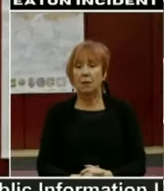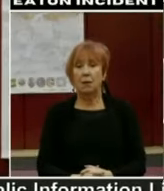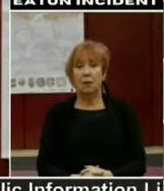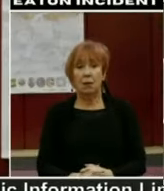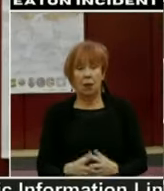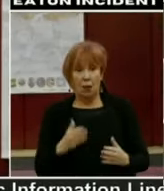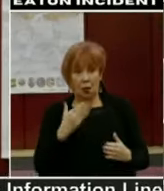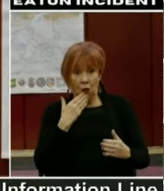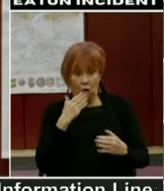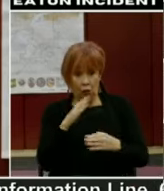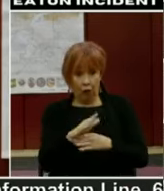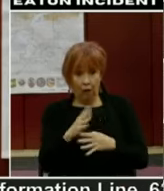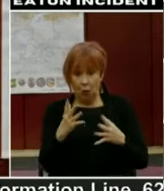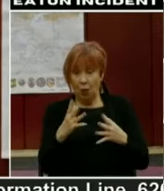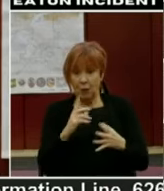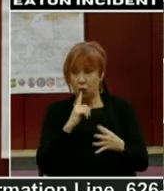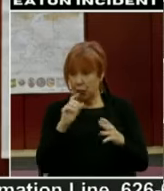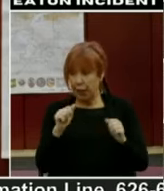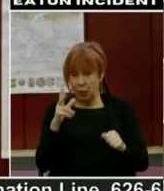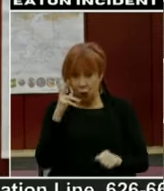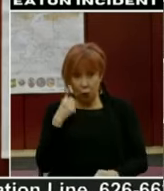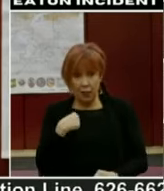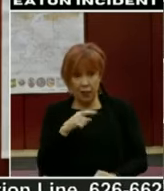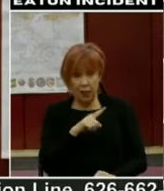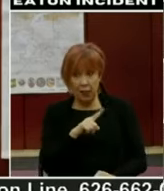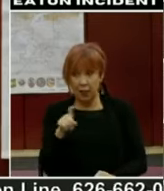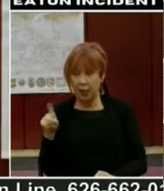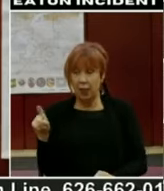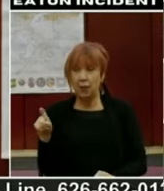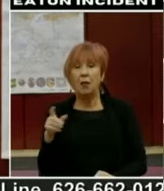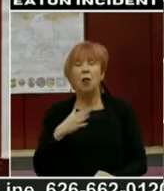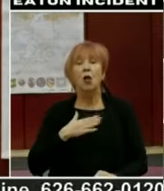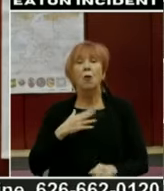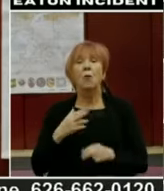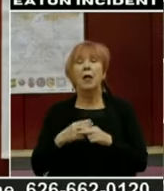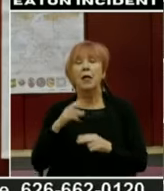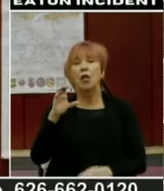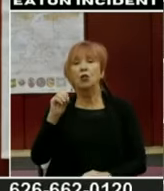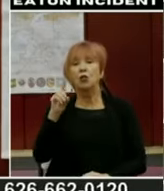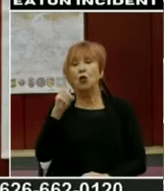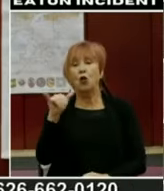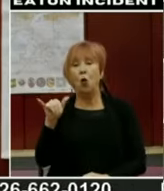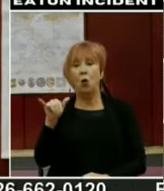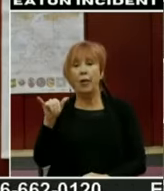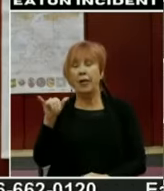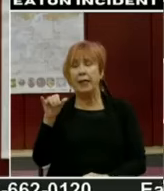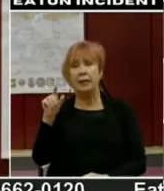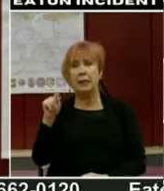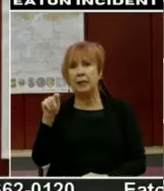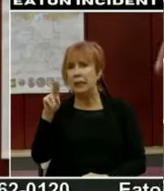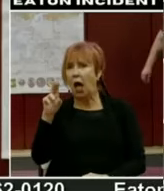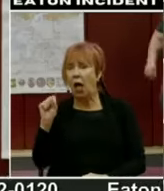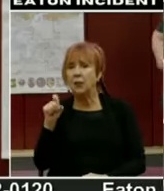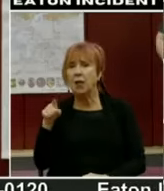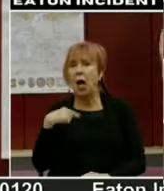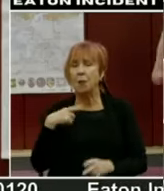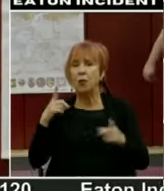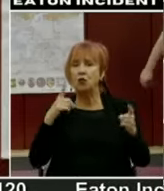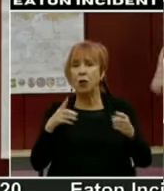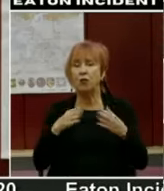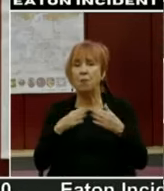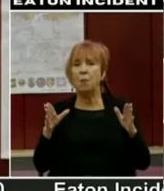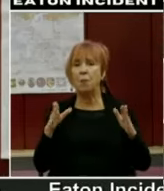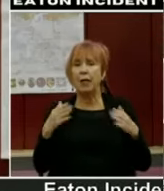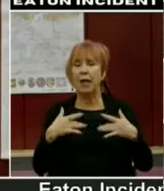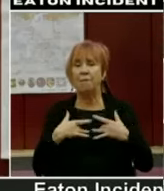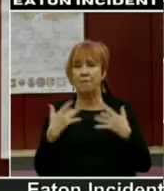Good afternoon. Want to make sure everyone can hear me okay. My name is Cody Tubbs. I'm a Director of Public Affairs at Southern California Edison.